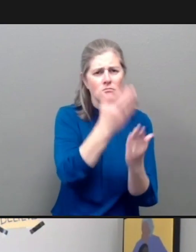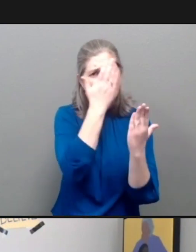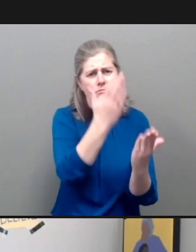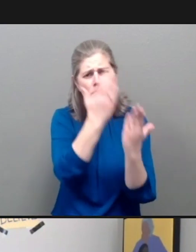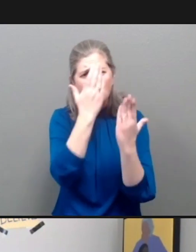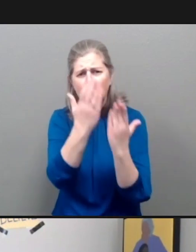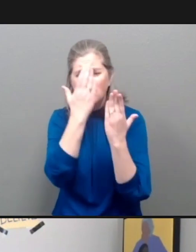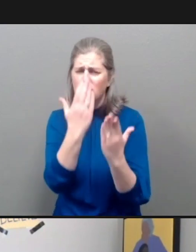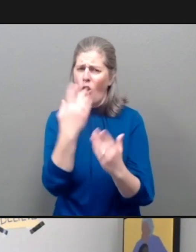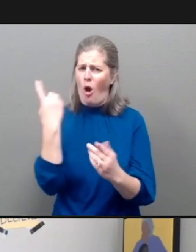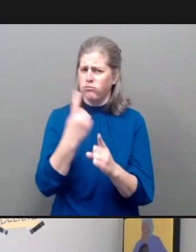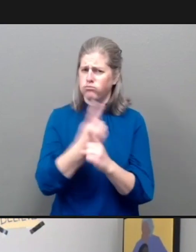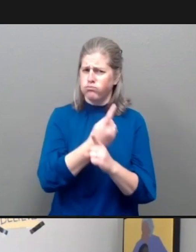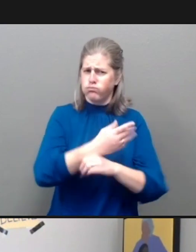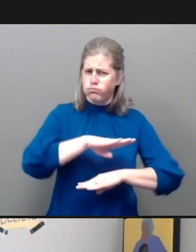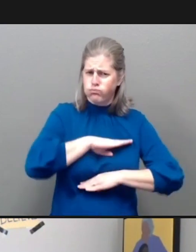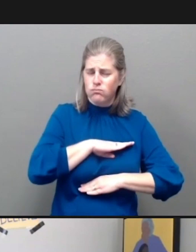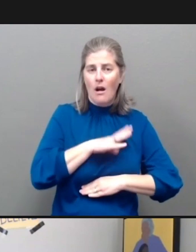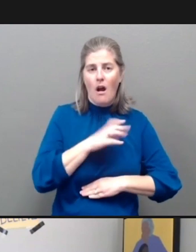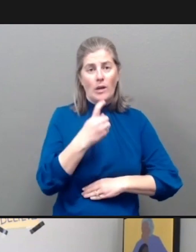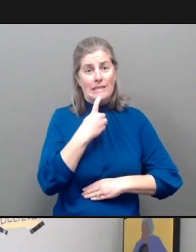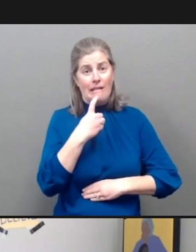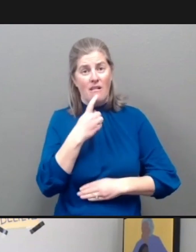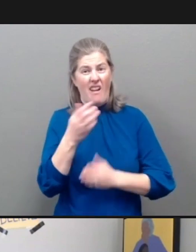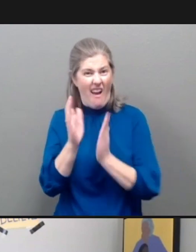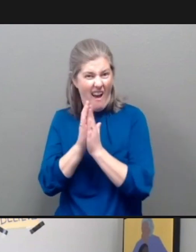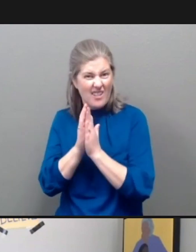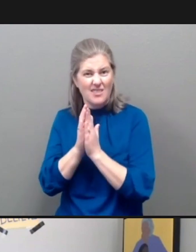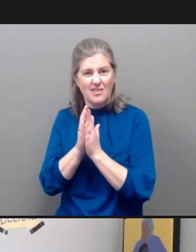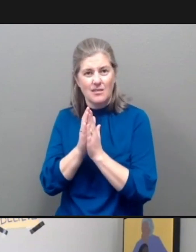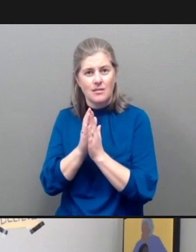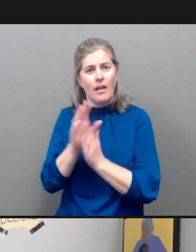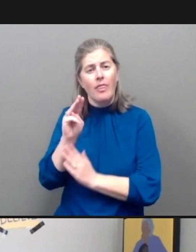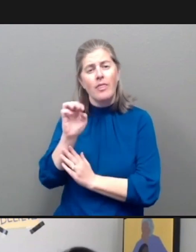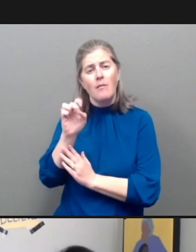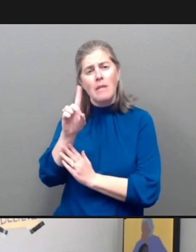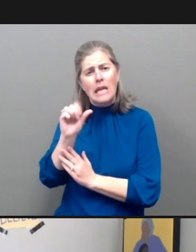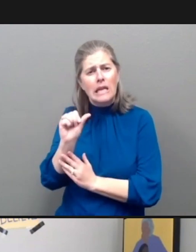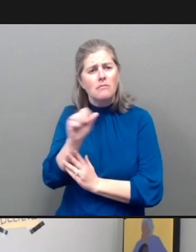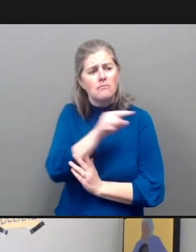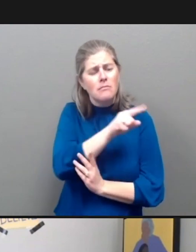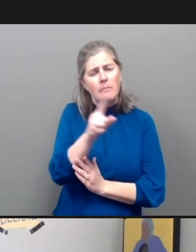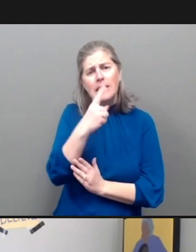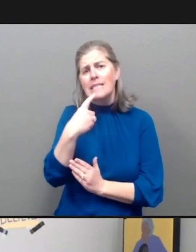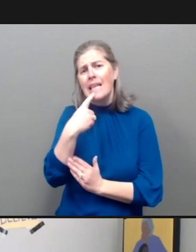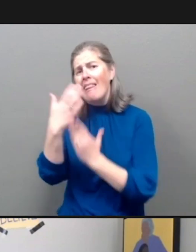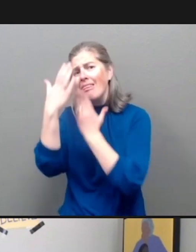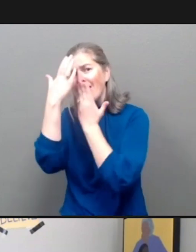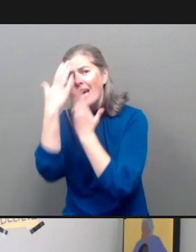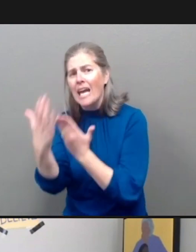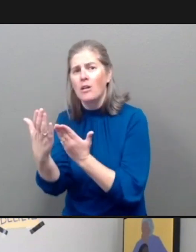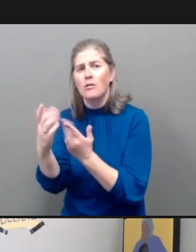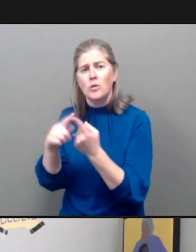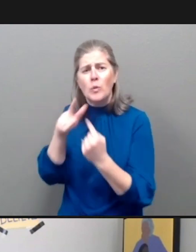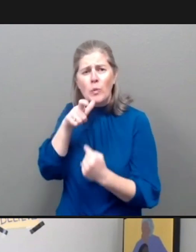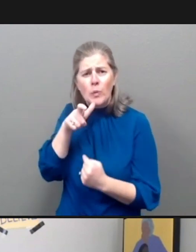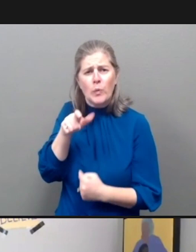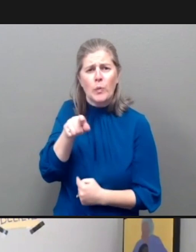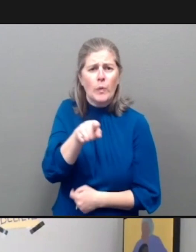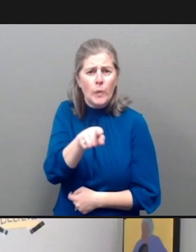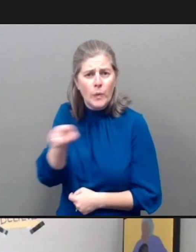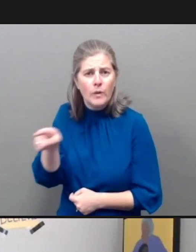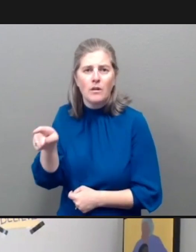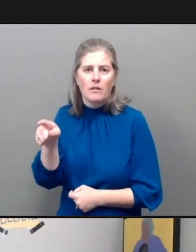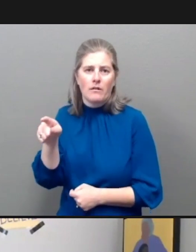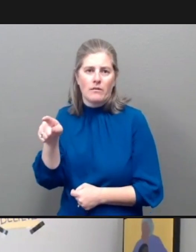always appropriate. I'd also like to ask our media partners to extend a big thanks and appreciation to